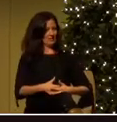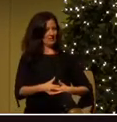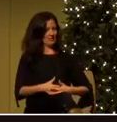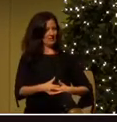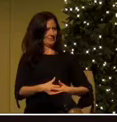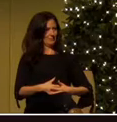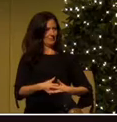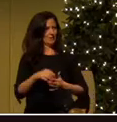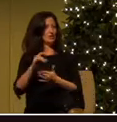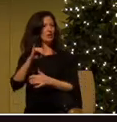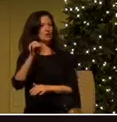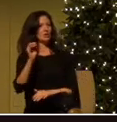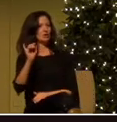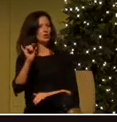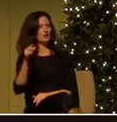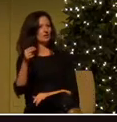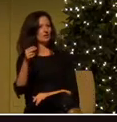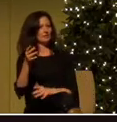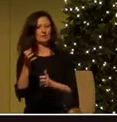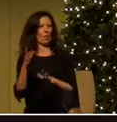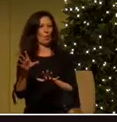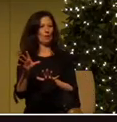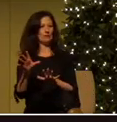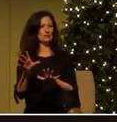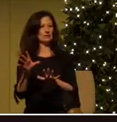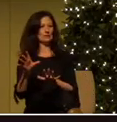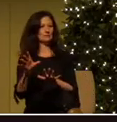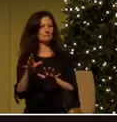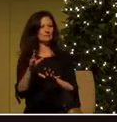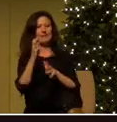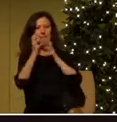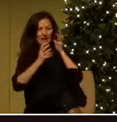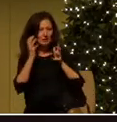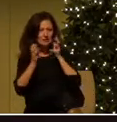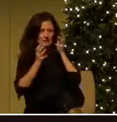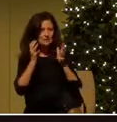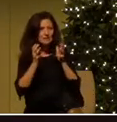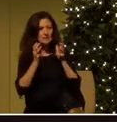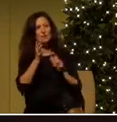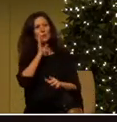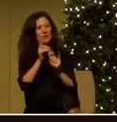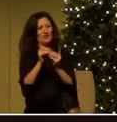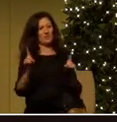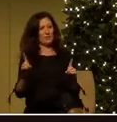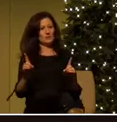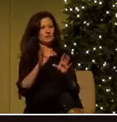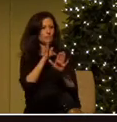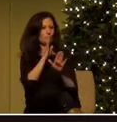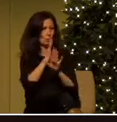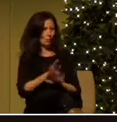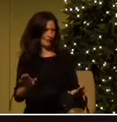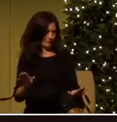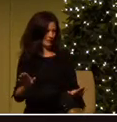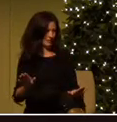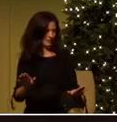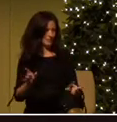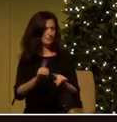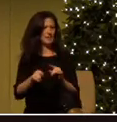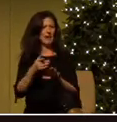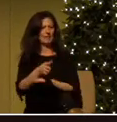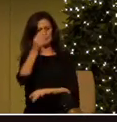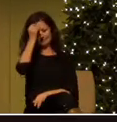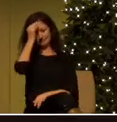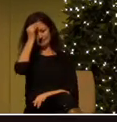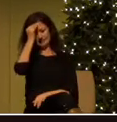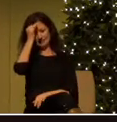not want to expose her to public disgrace, he had in mind to divorce her quietly. But after he had considered this, an angel